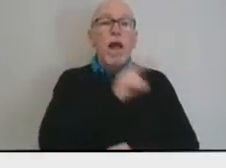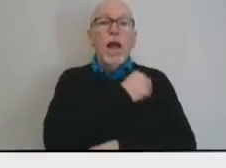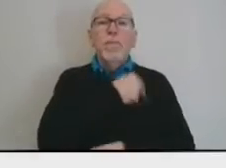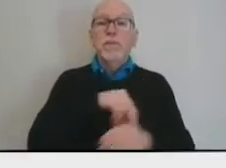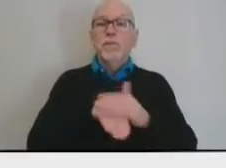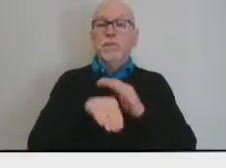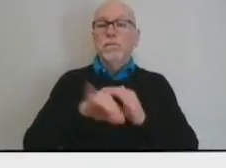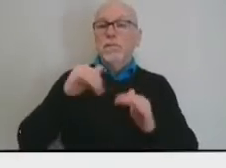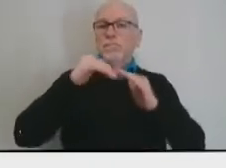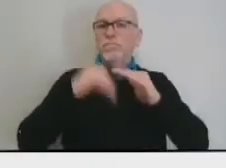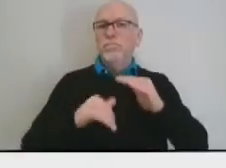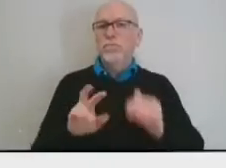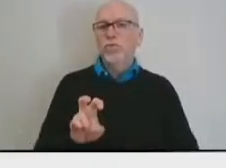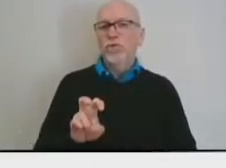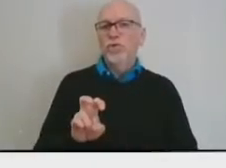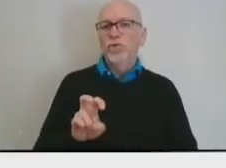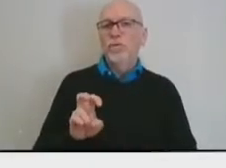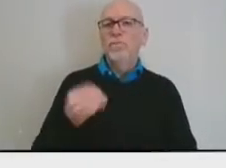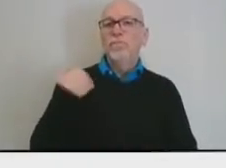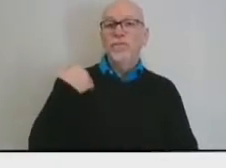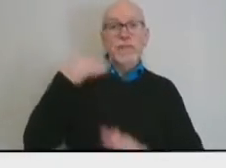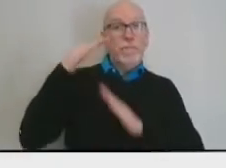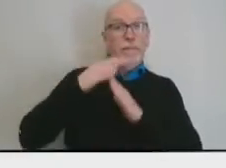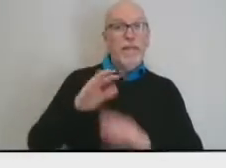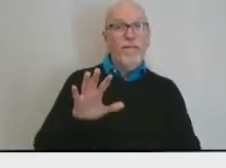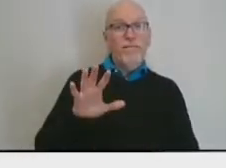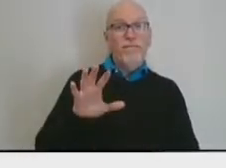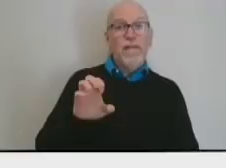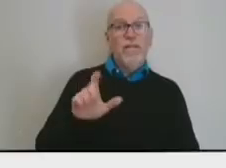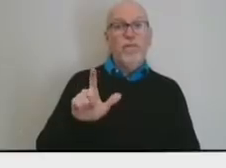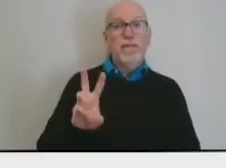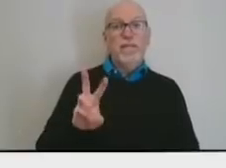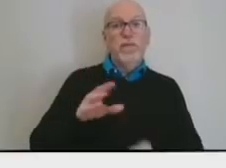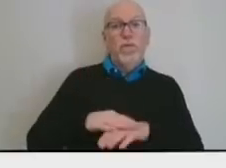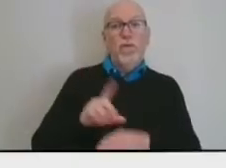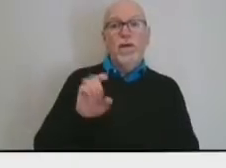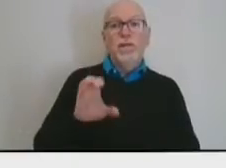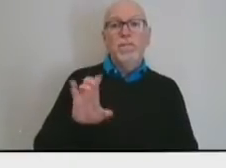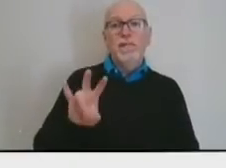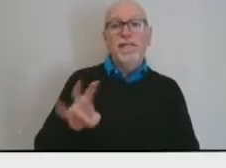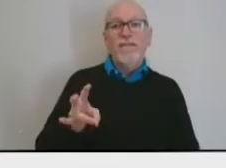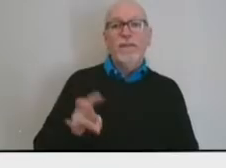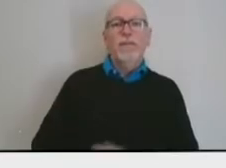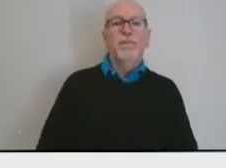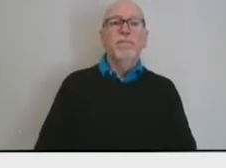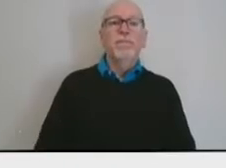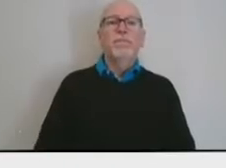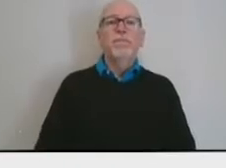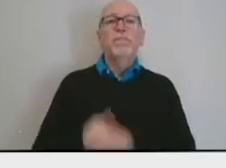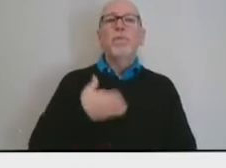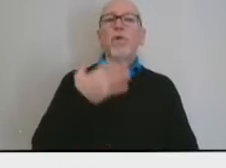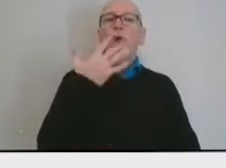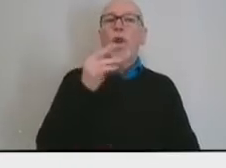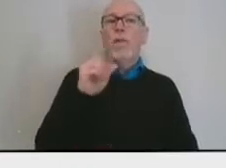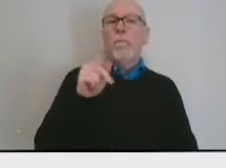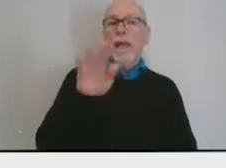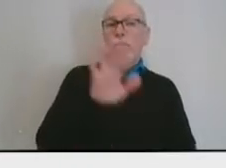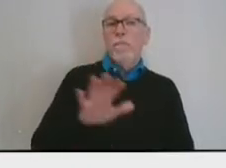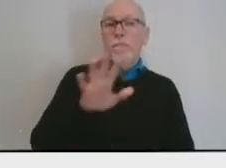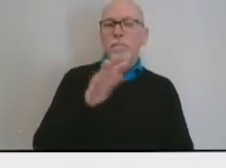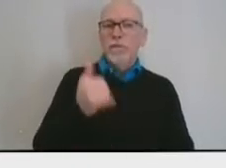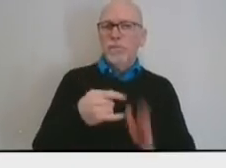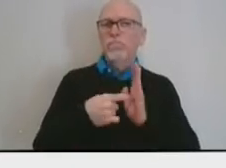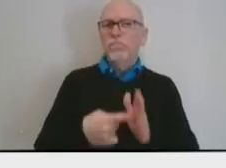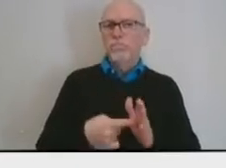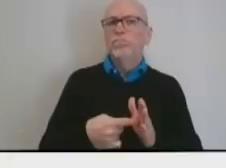below 200, down from a peak of 526 on December the 7th. Our color-coded county maps also continue